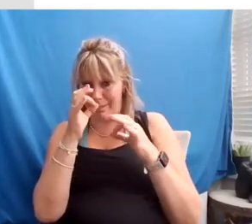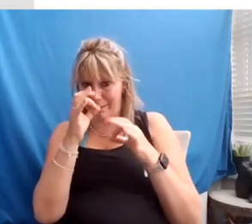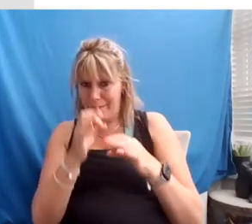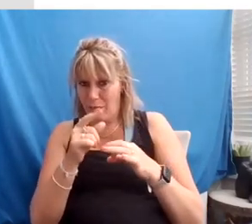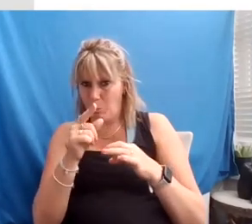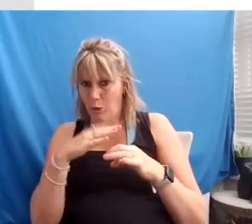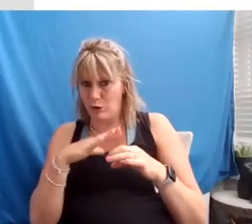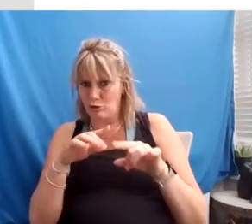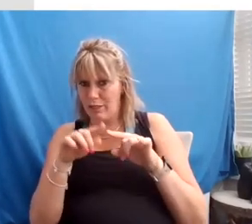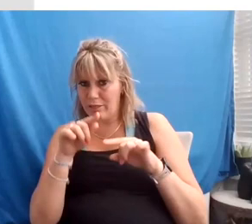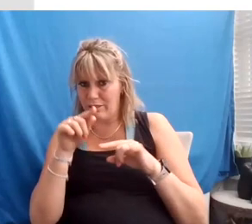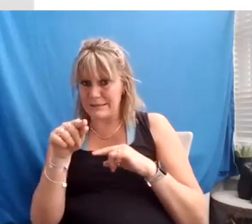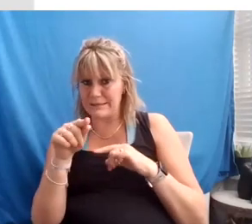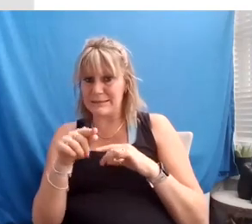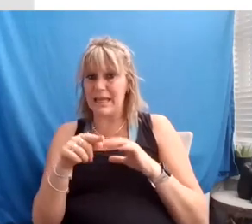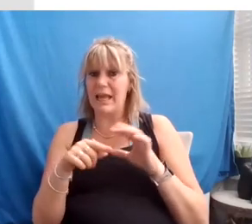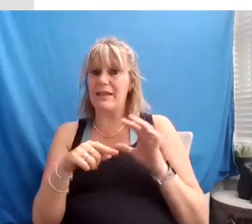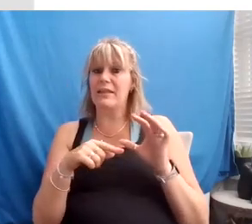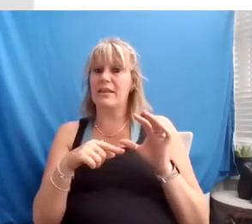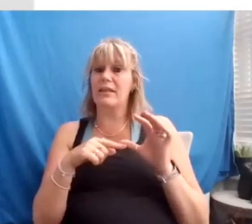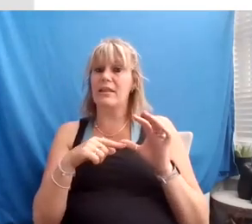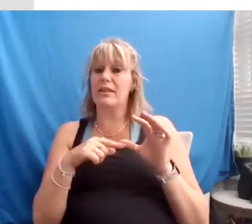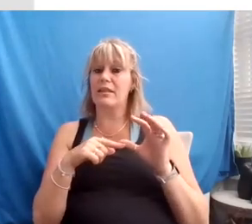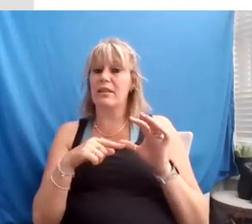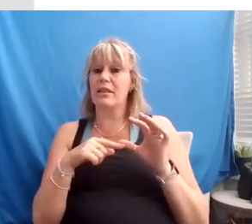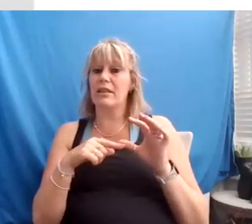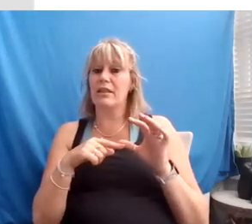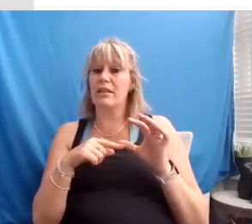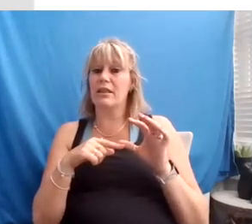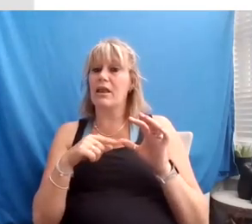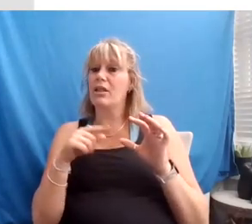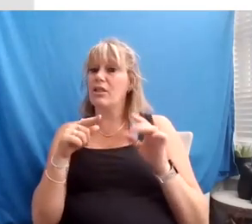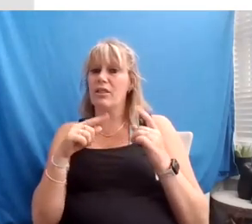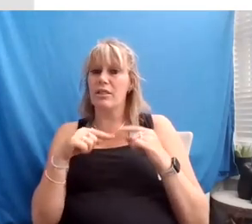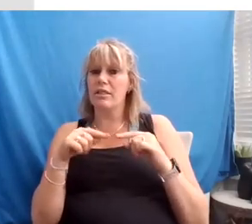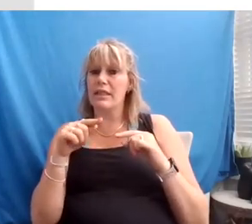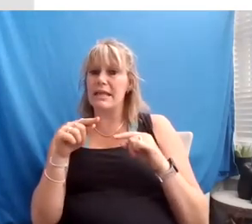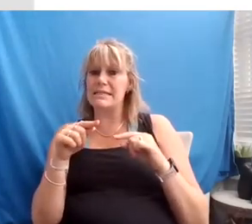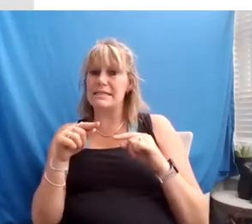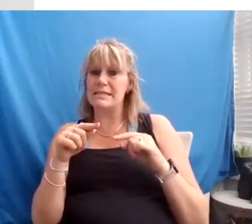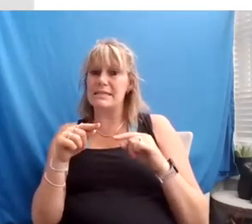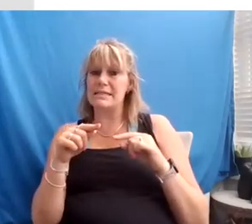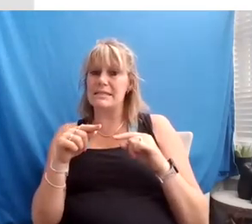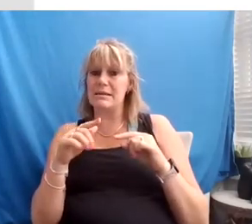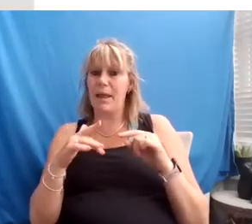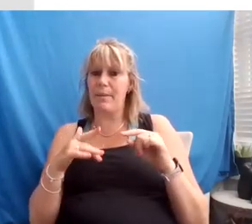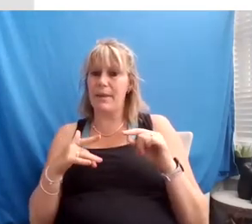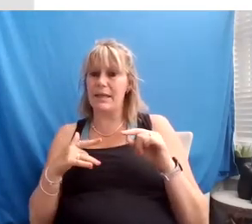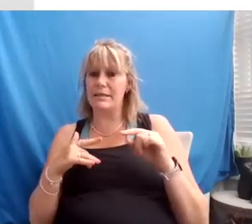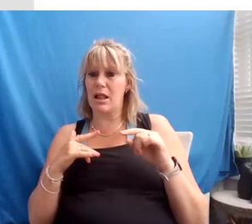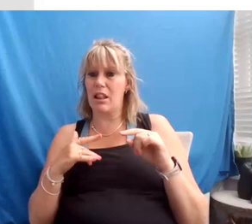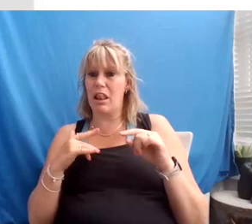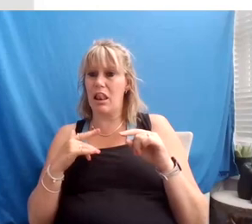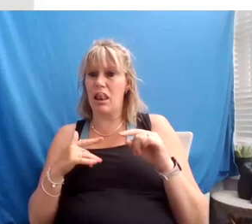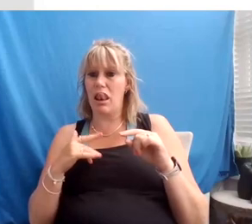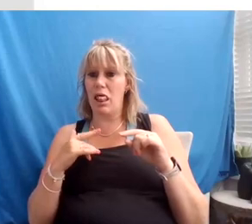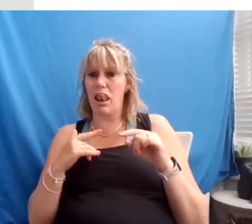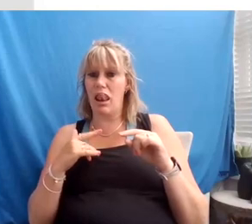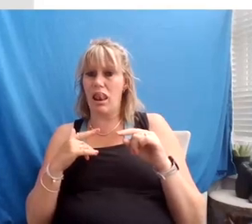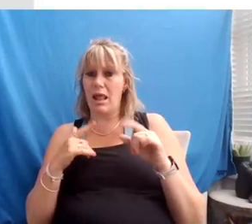think is actually one of Alison's still lives. And I think Eve's with us tonight. Yeah, I'm